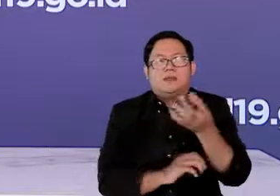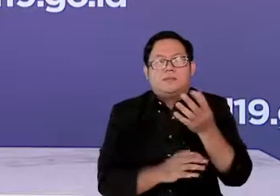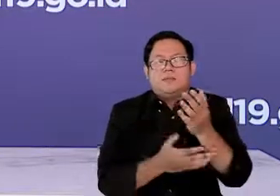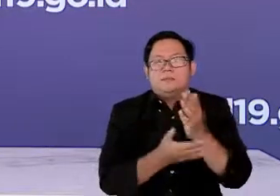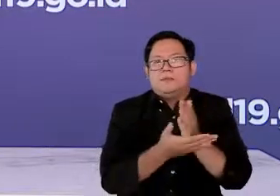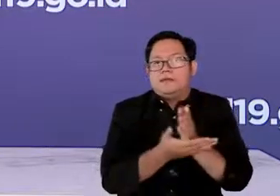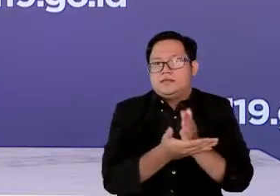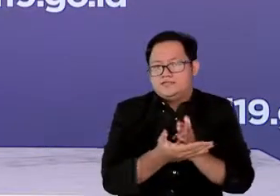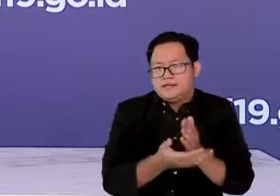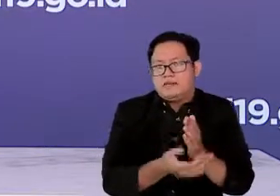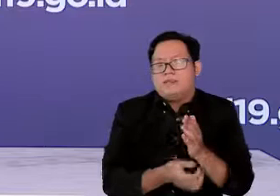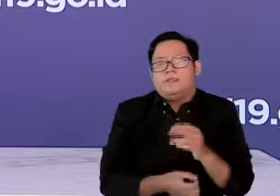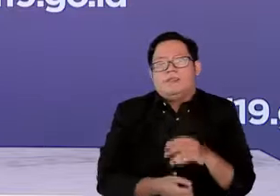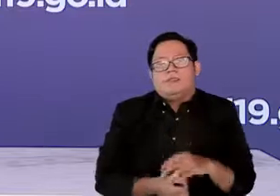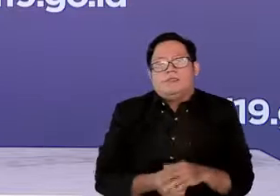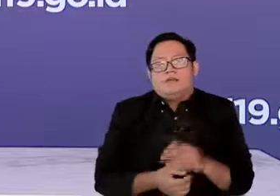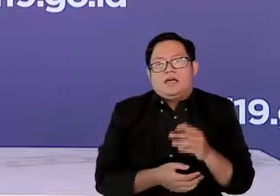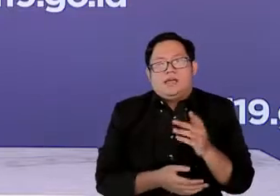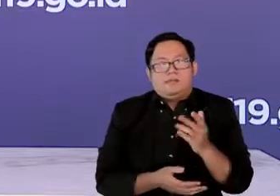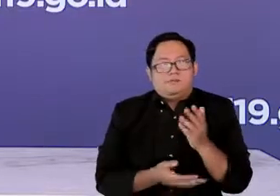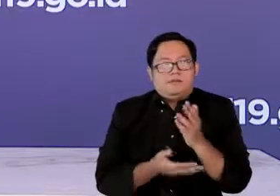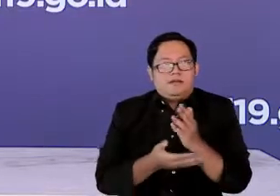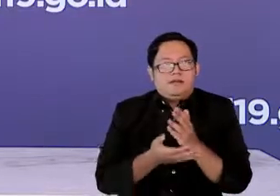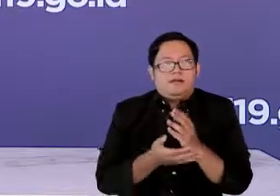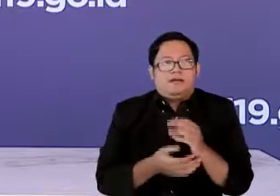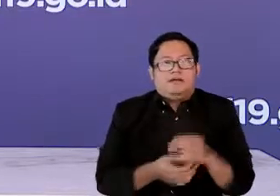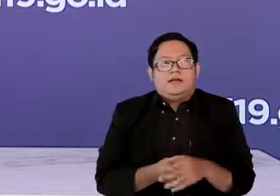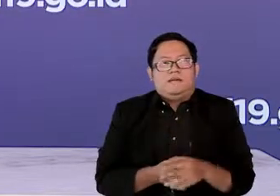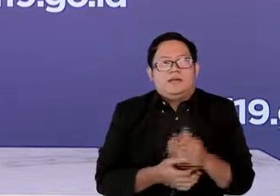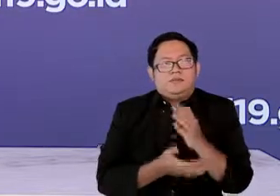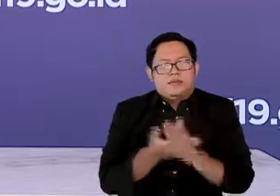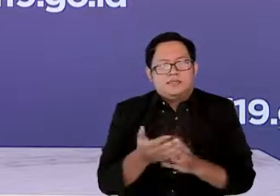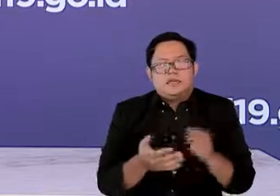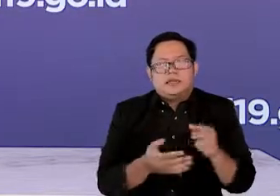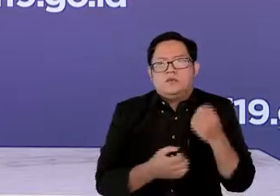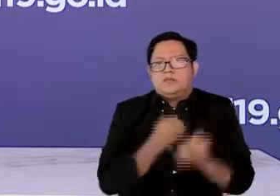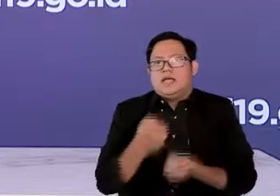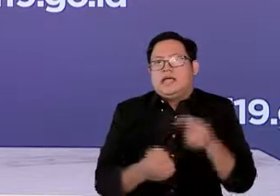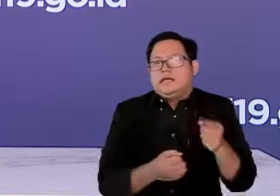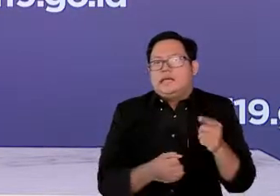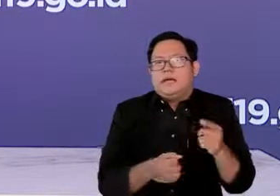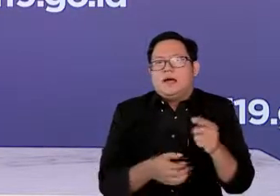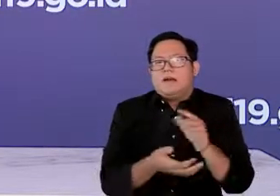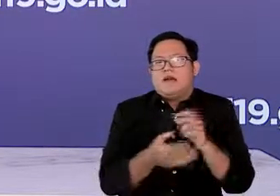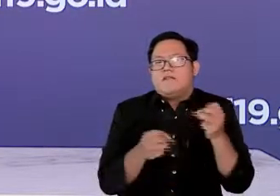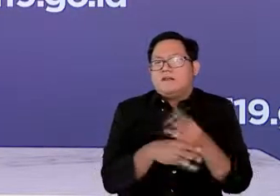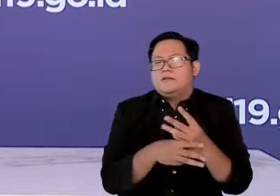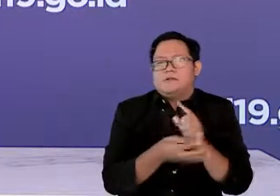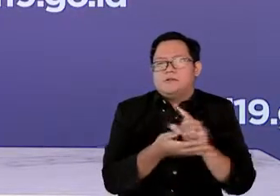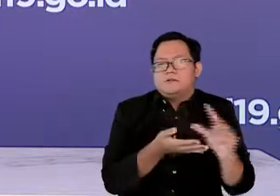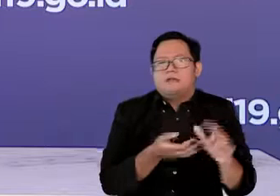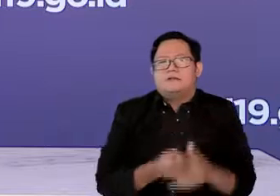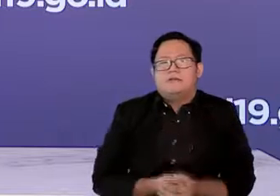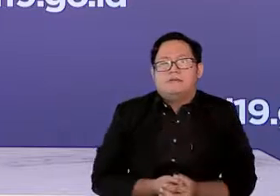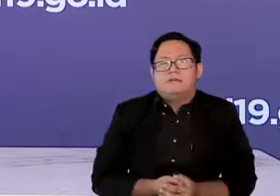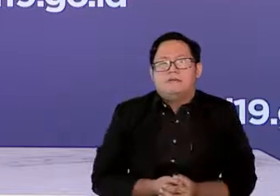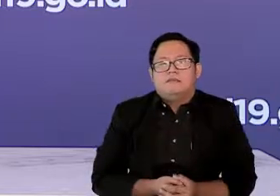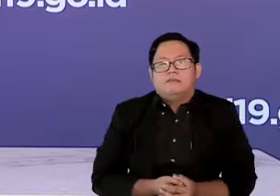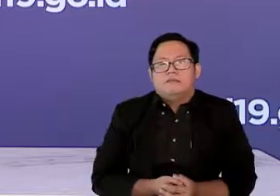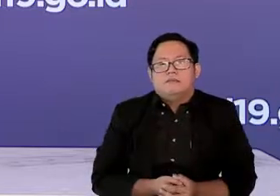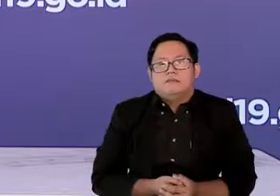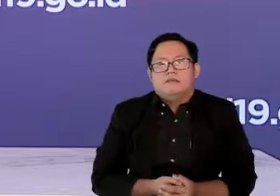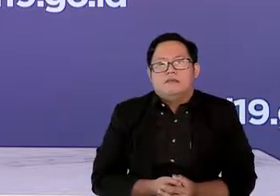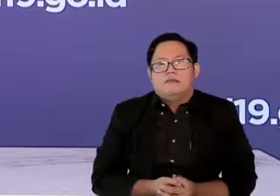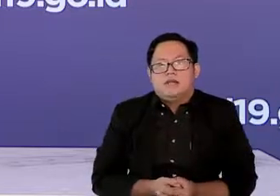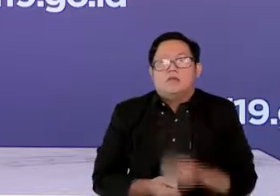restrictions, the multi-layer restrictions have worked very well. And when we want to go to the endemic,